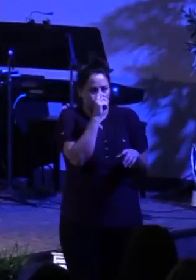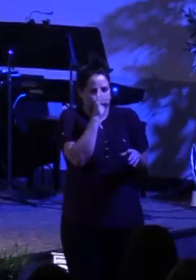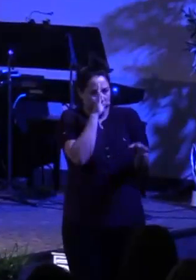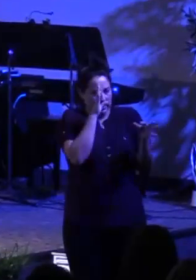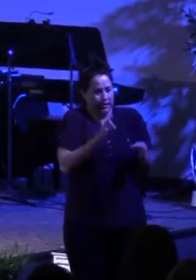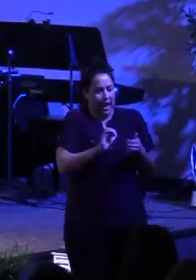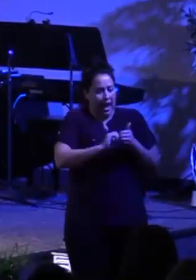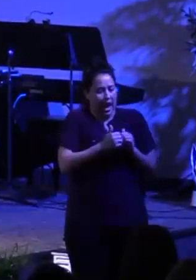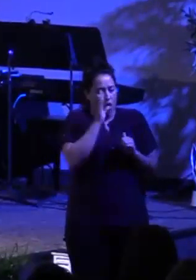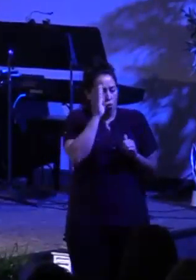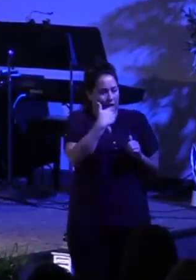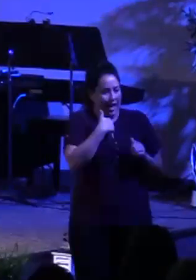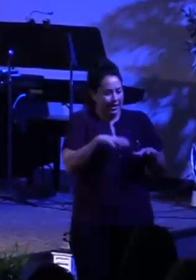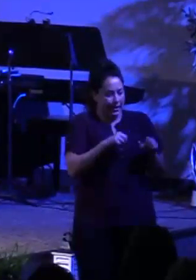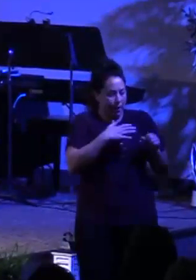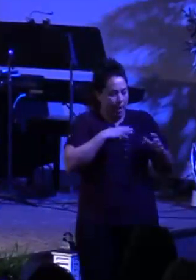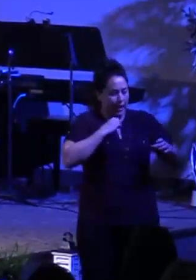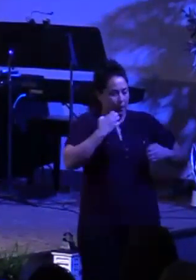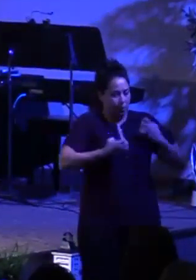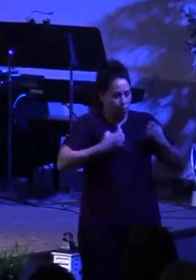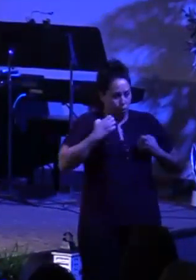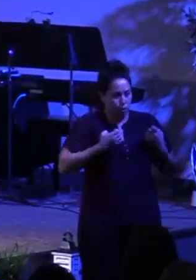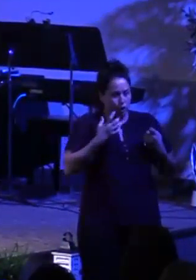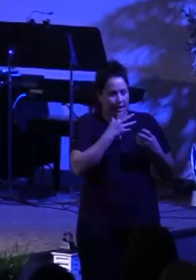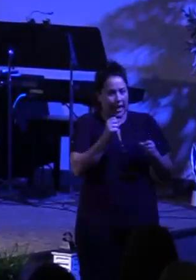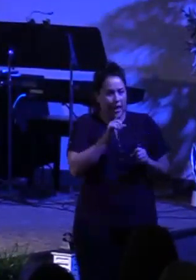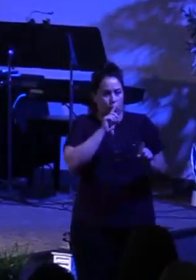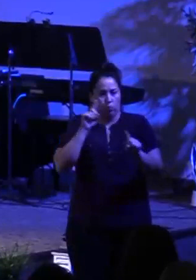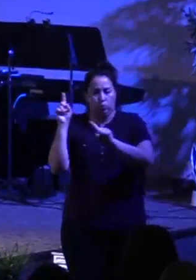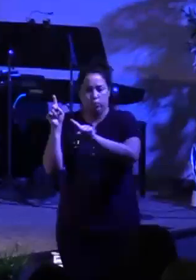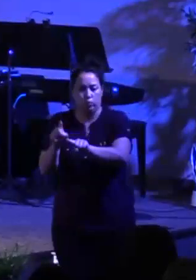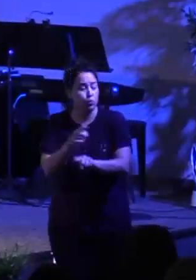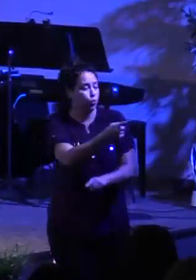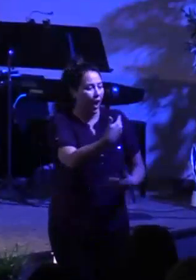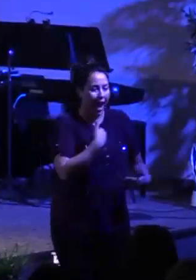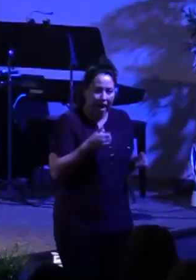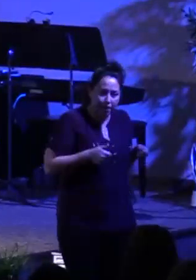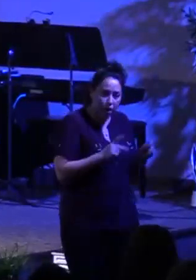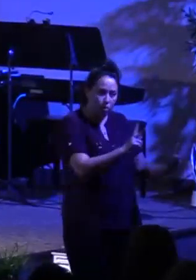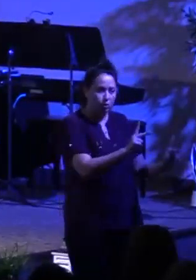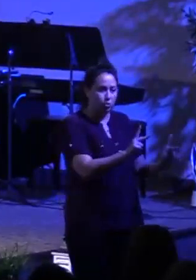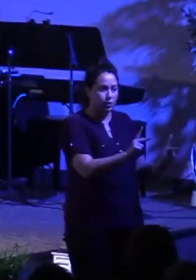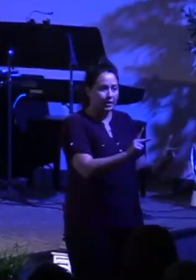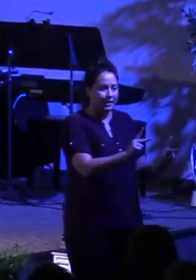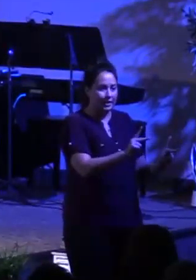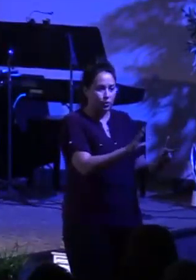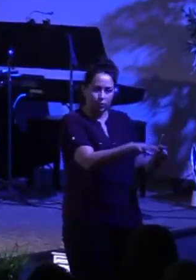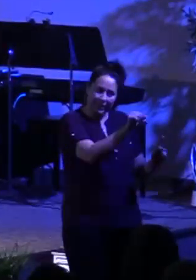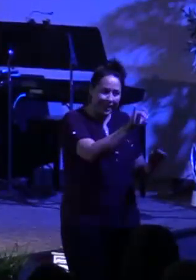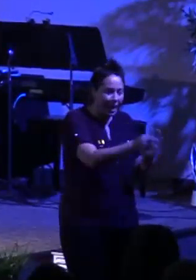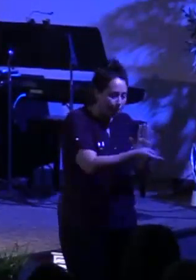interpret. And you have the opportunity to break the cycle of how you feel. That's why confession is amazing.